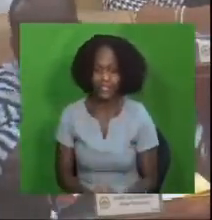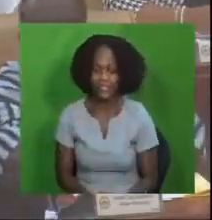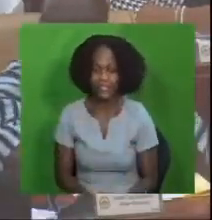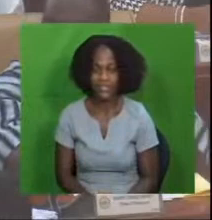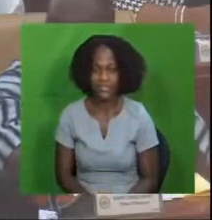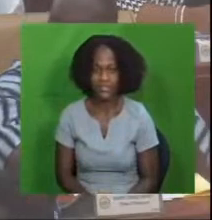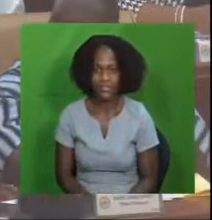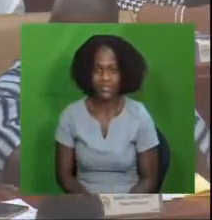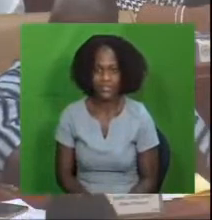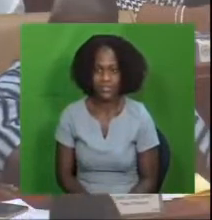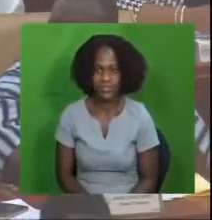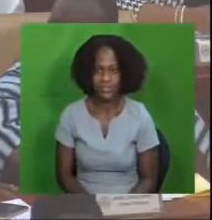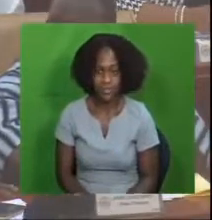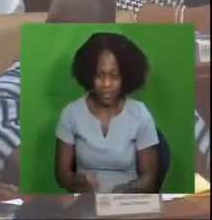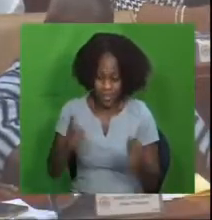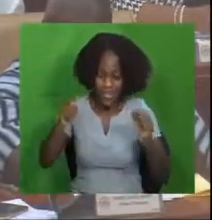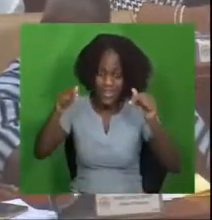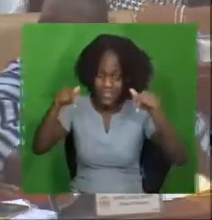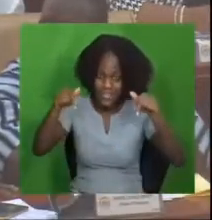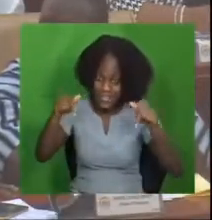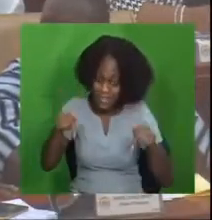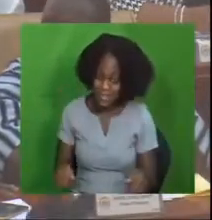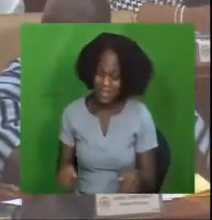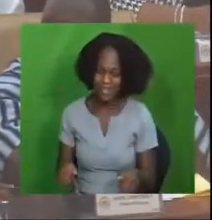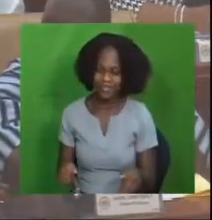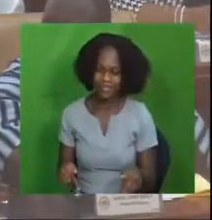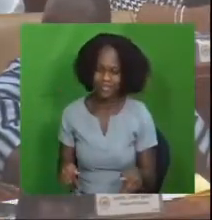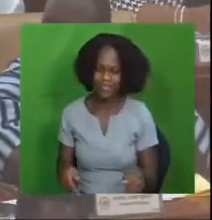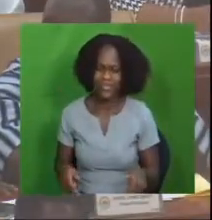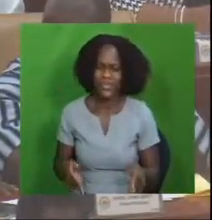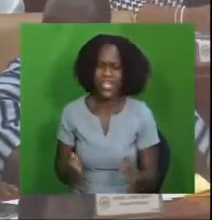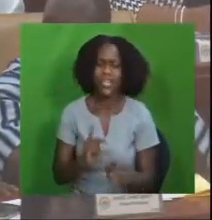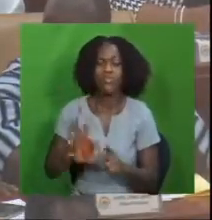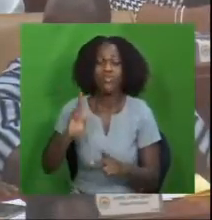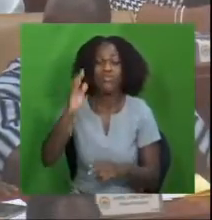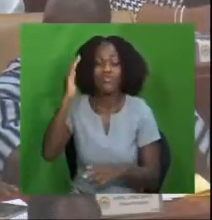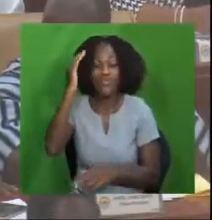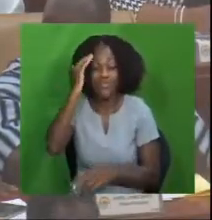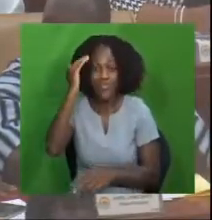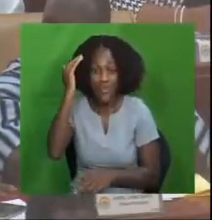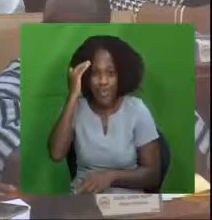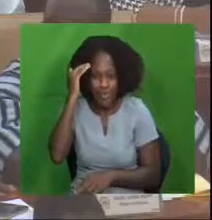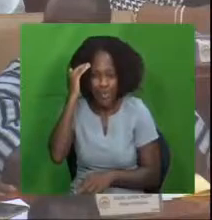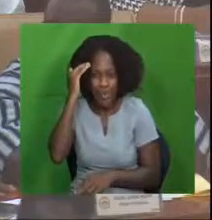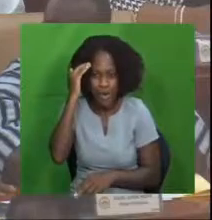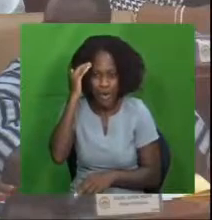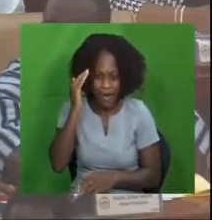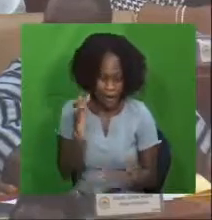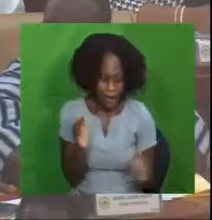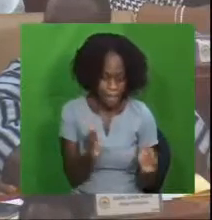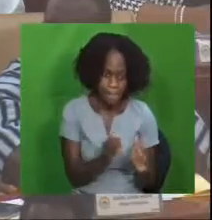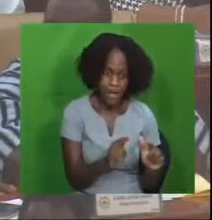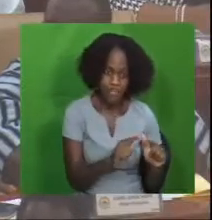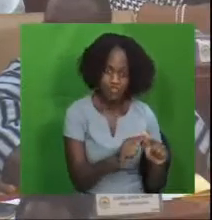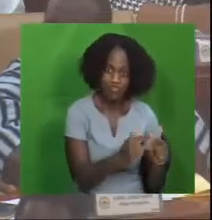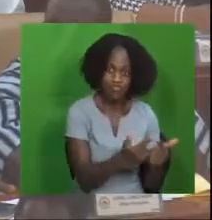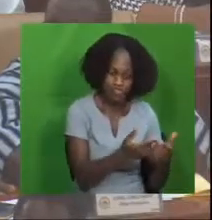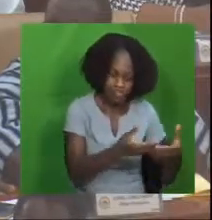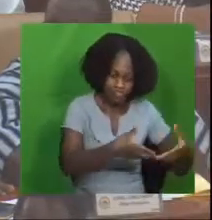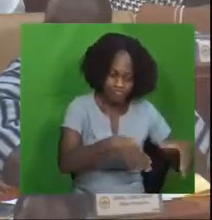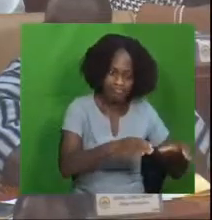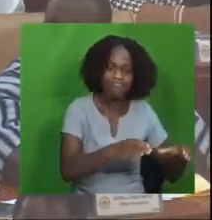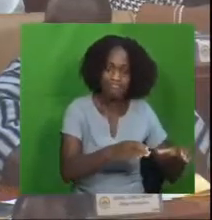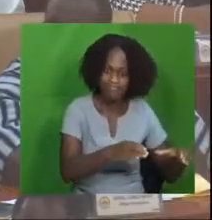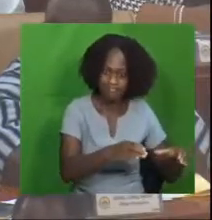that. And so on this day, let the people of Ghana know that the minority side, under